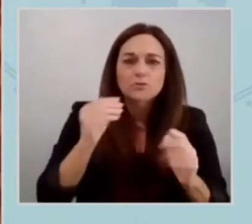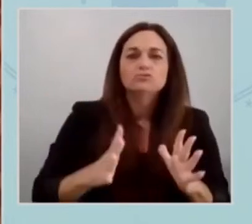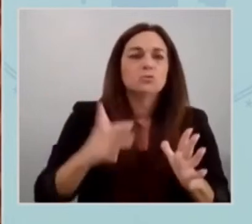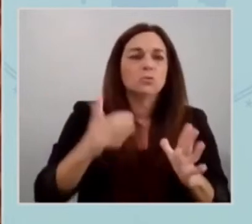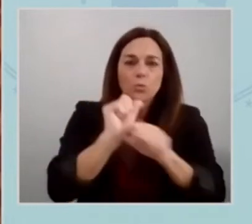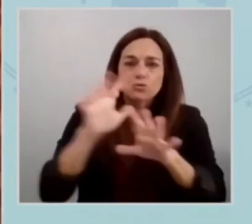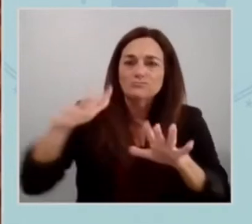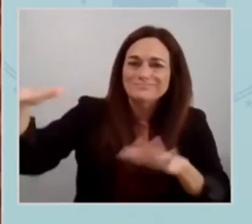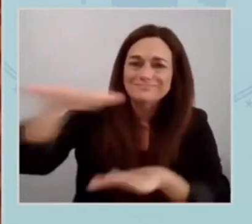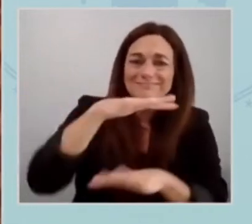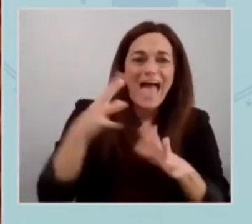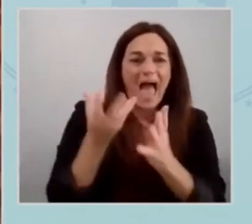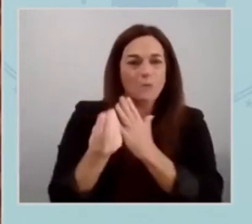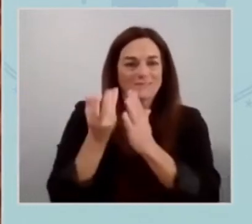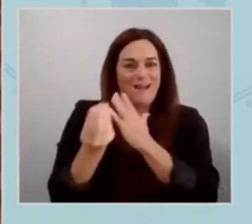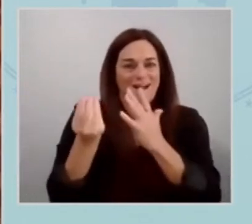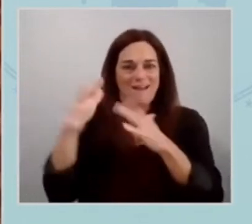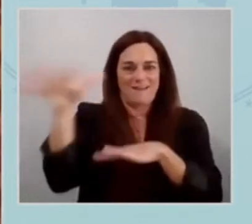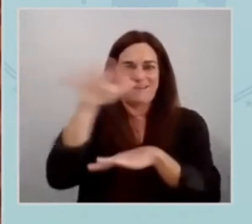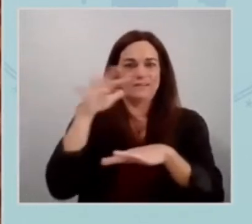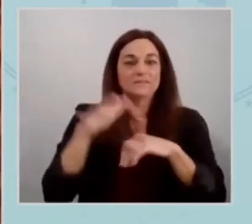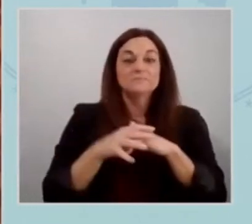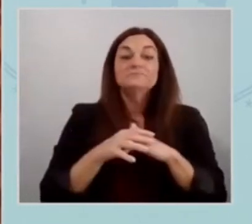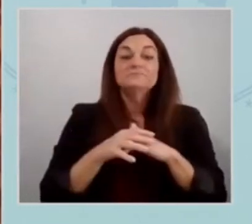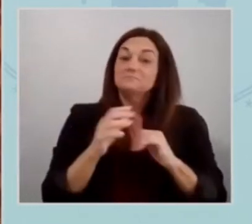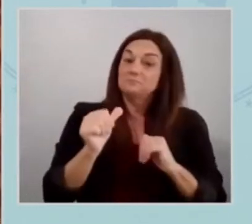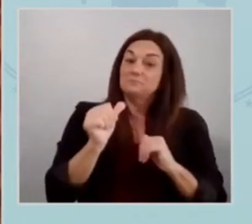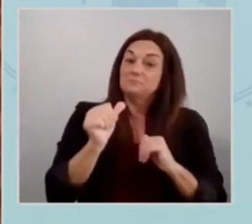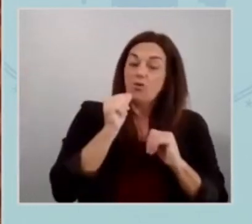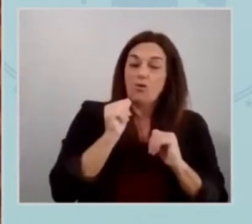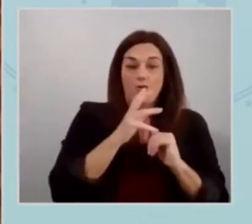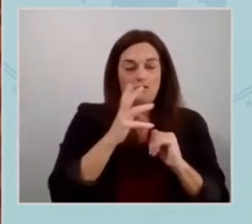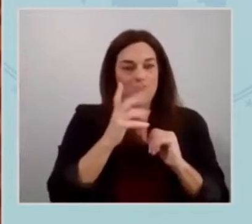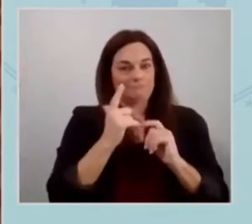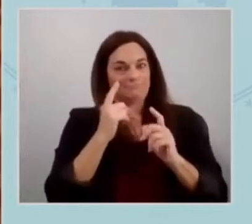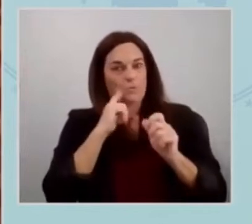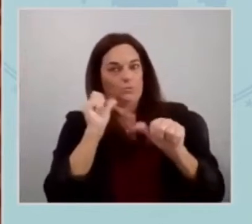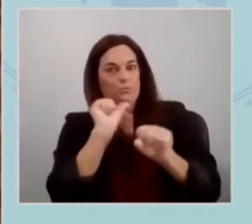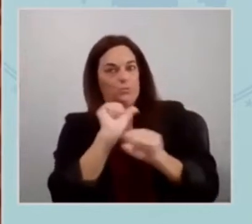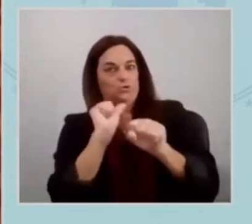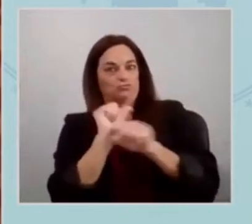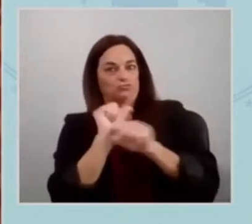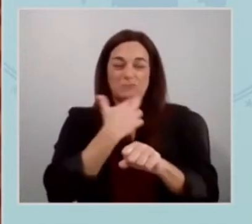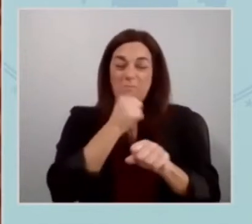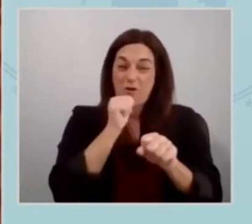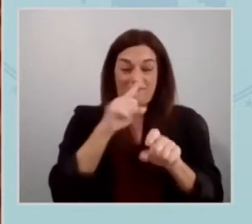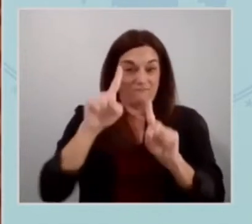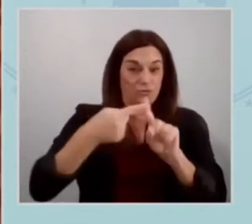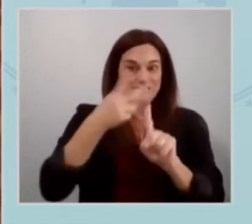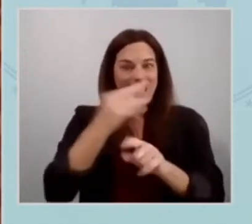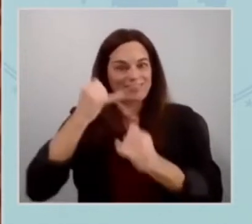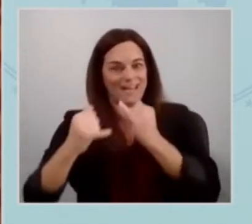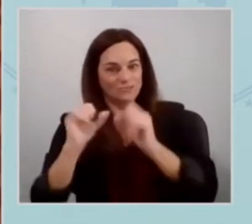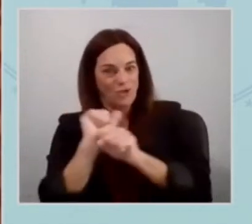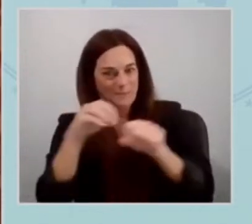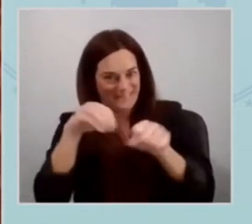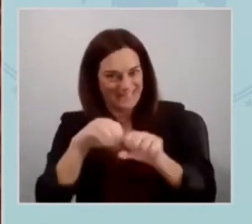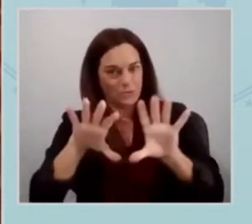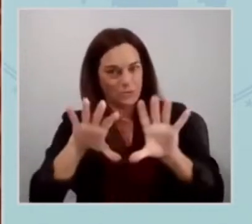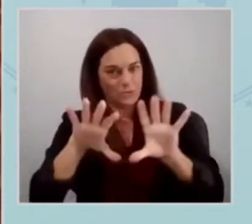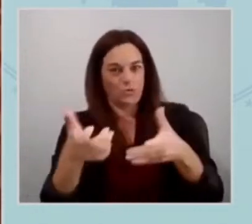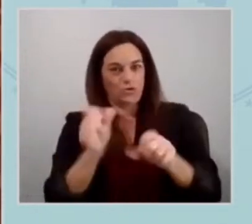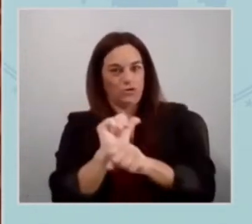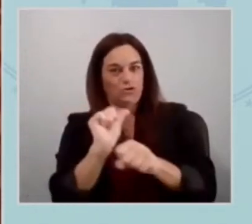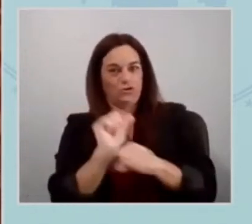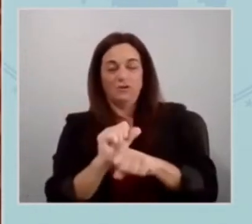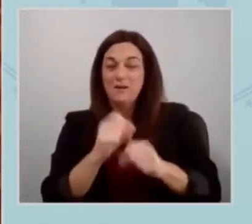bakers, fishermen, farmers, foragers. These are the people that work outside of us. Restaurant and bars are a lot of the time people's first and last jobs